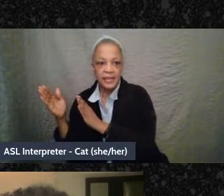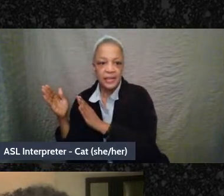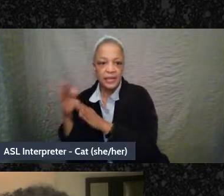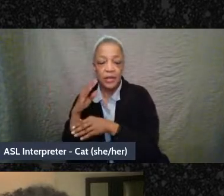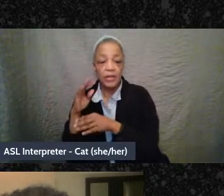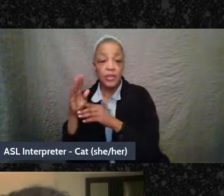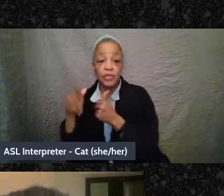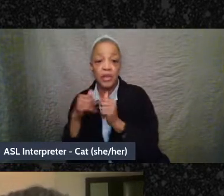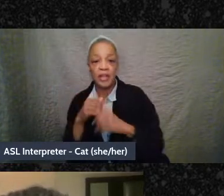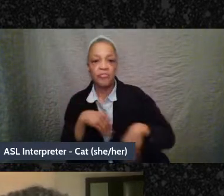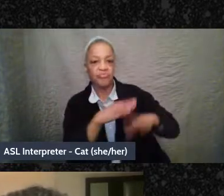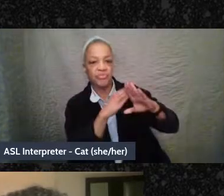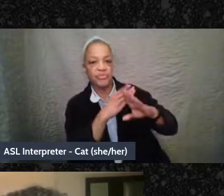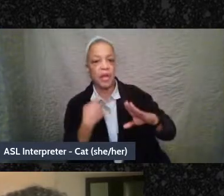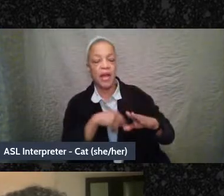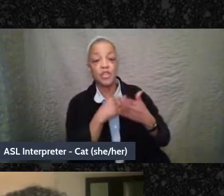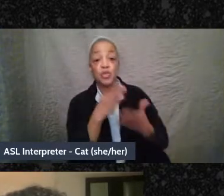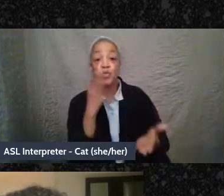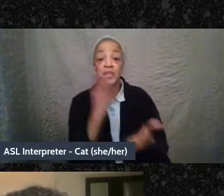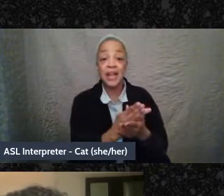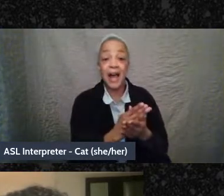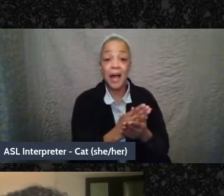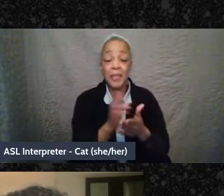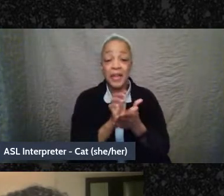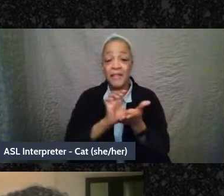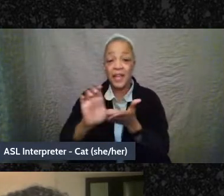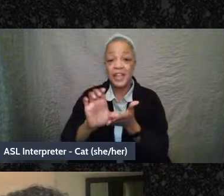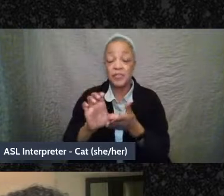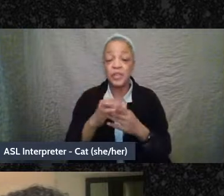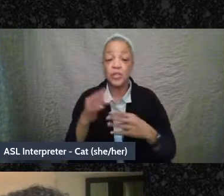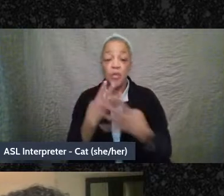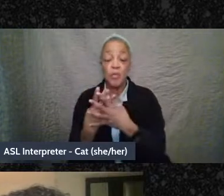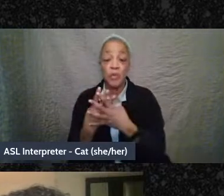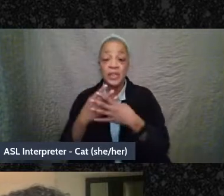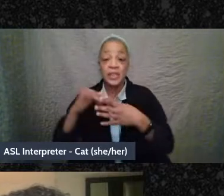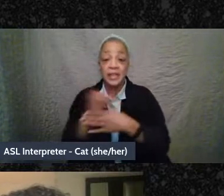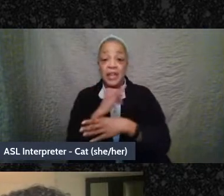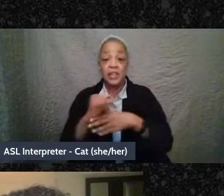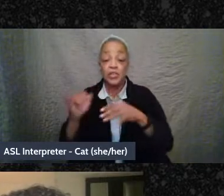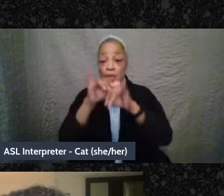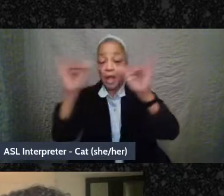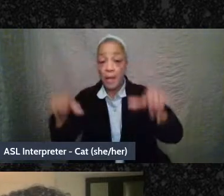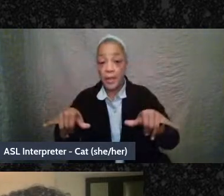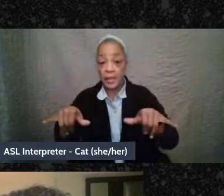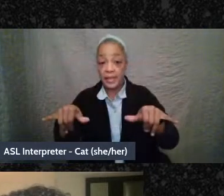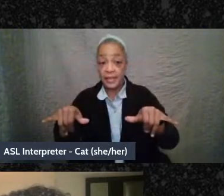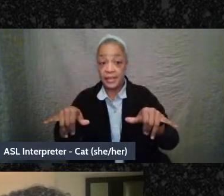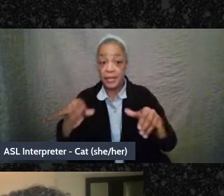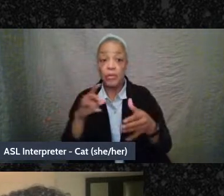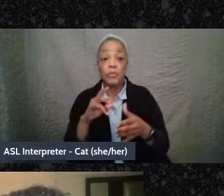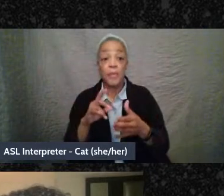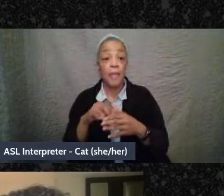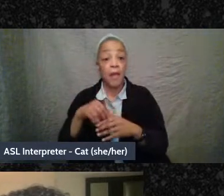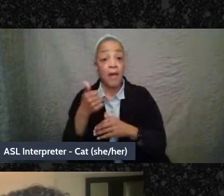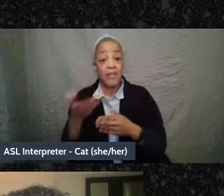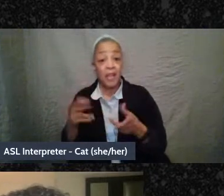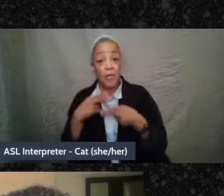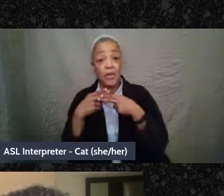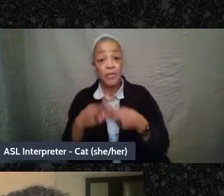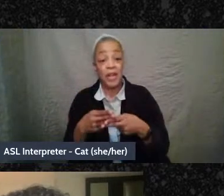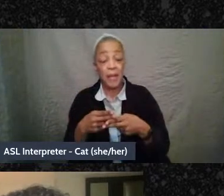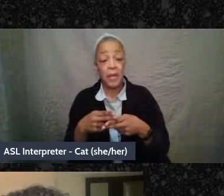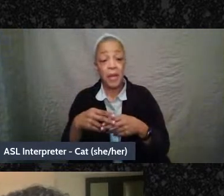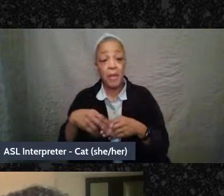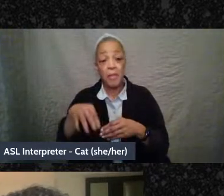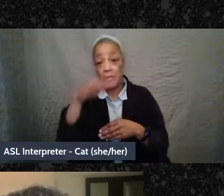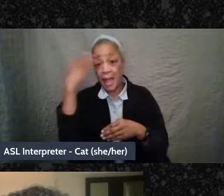to stop investments from the prison industrial complex. The other thing I just want to name, that as a part of the Black National Assembly, which is